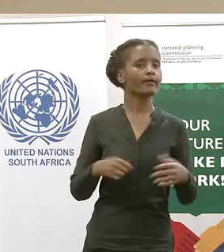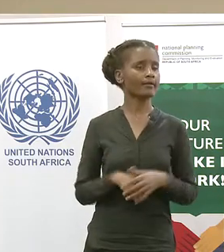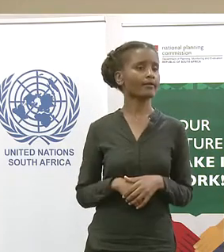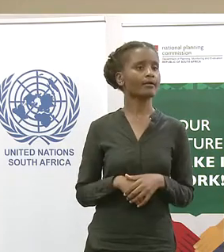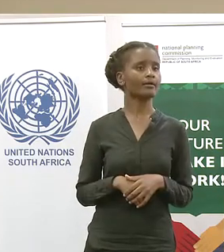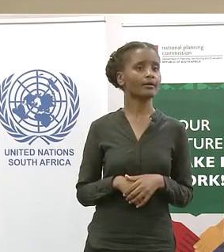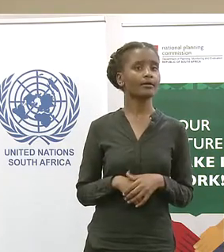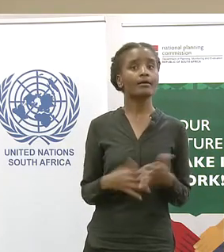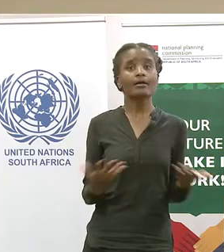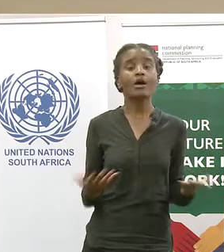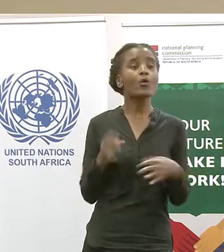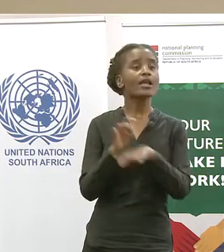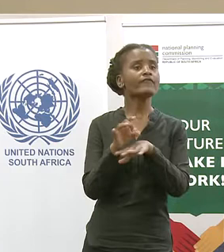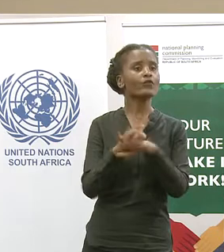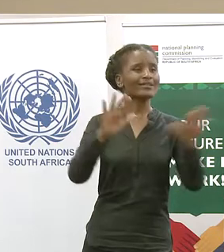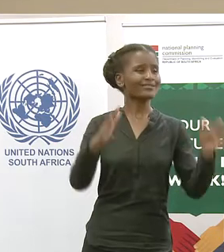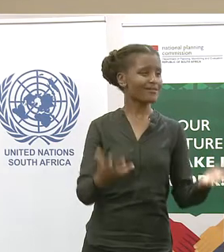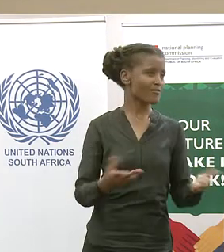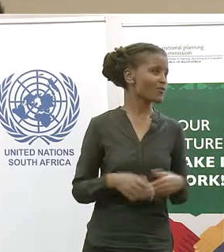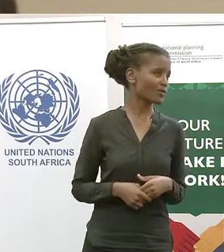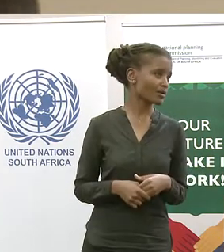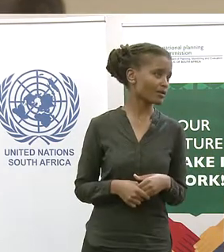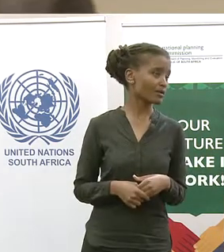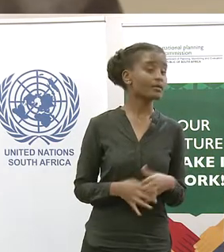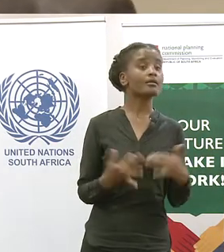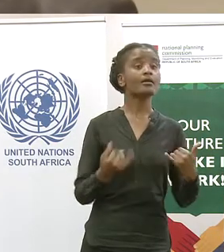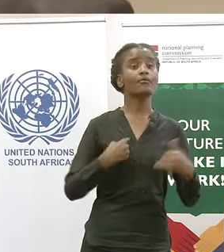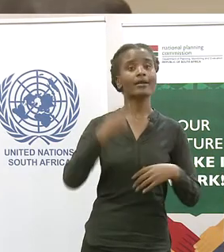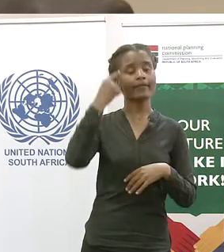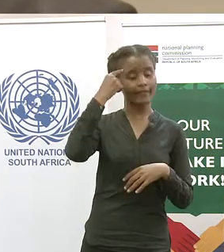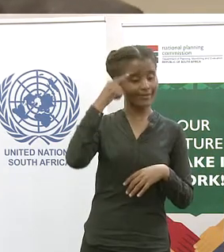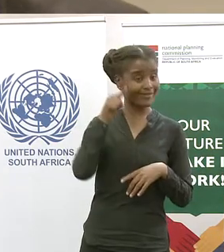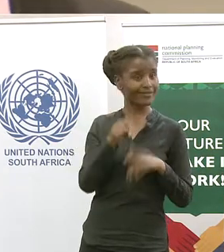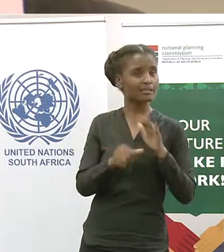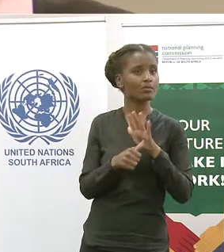discourse? And the reason why I think this is particularly important is because